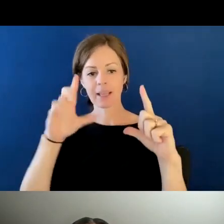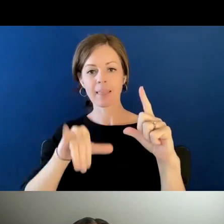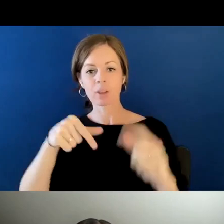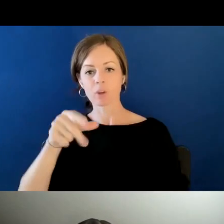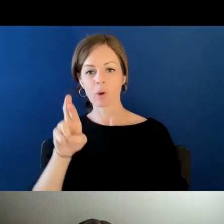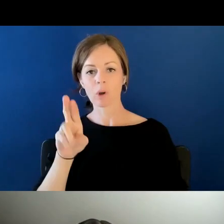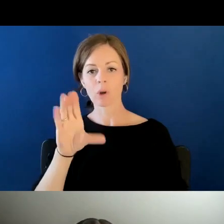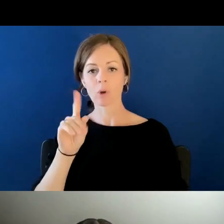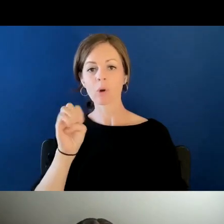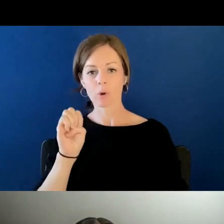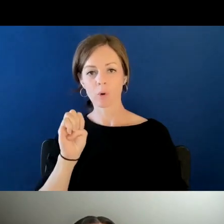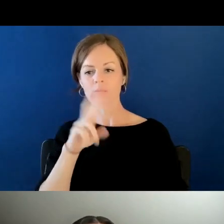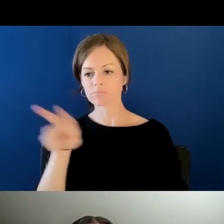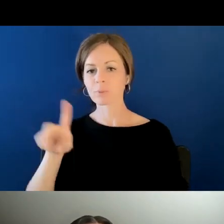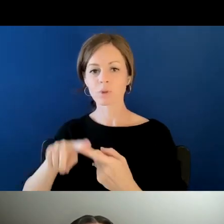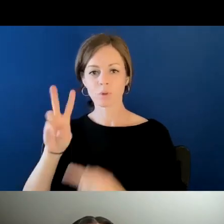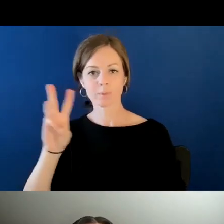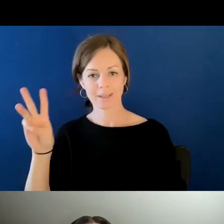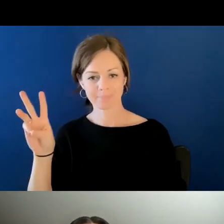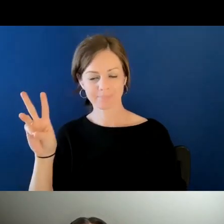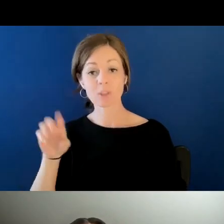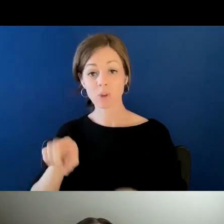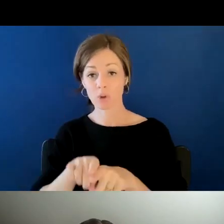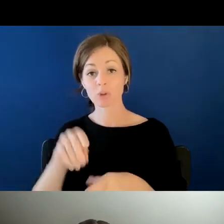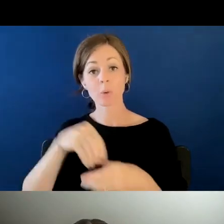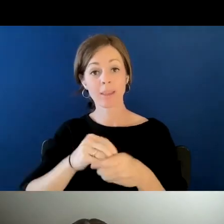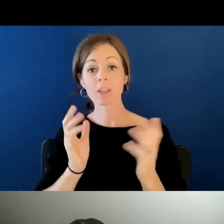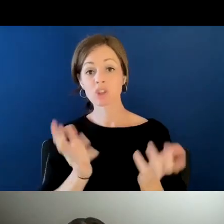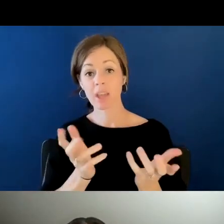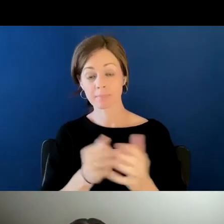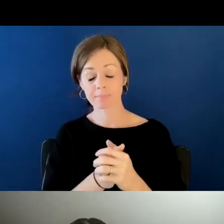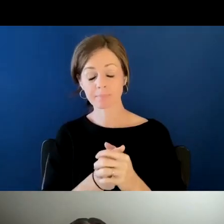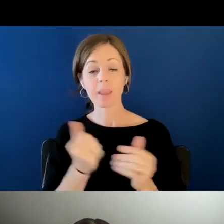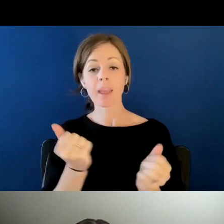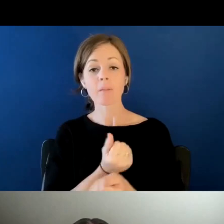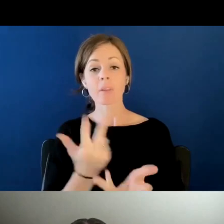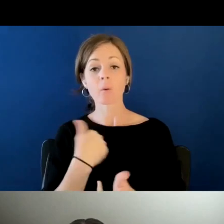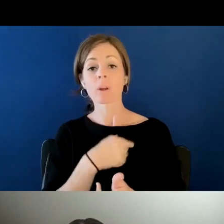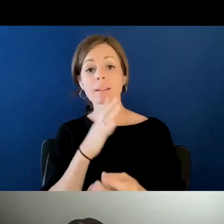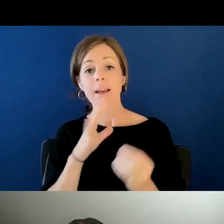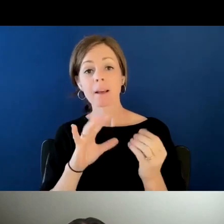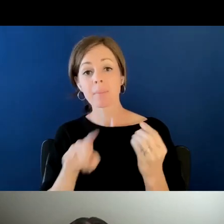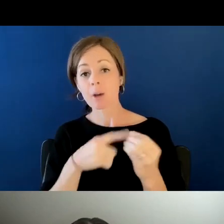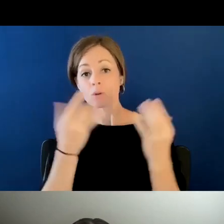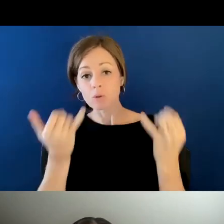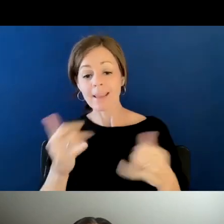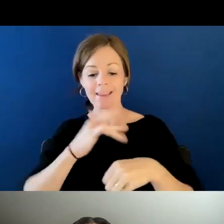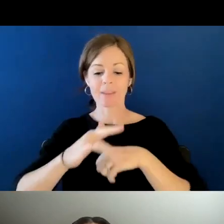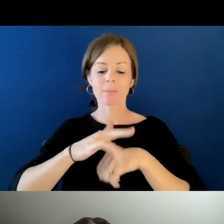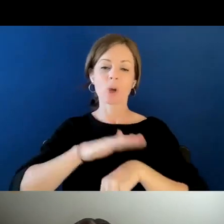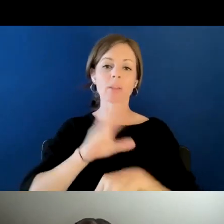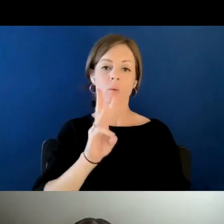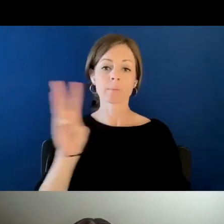webpage. My colleagues have also just dropped in the chat. Everything we're going to talk about here today is available on the website right